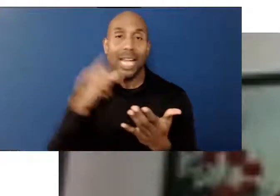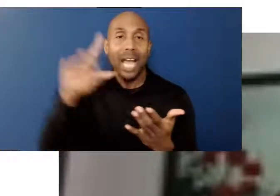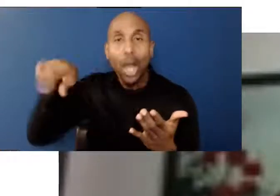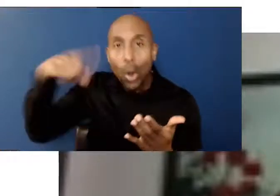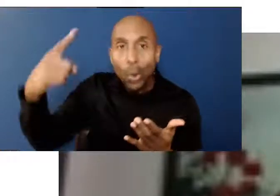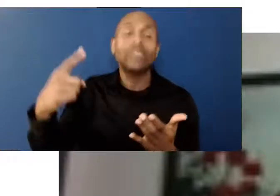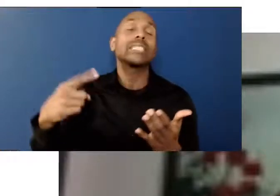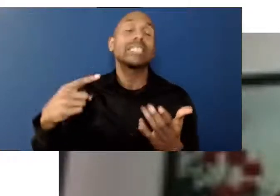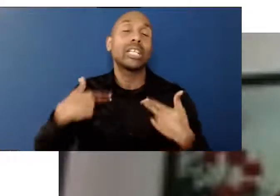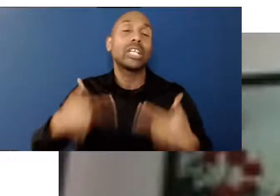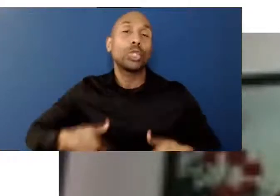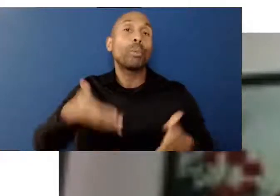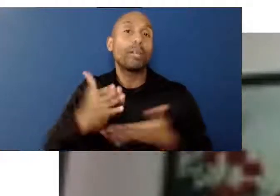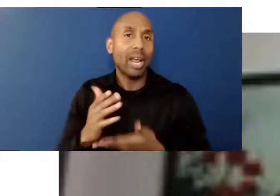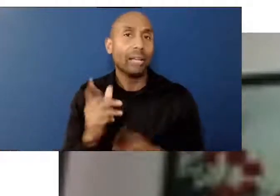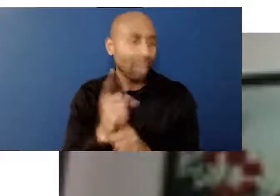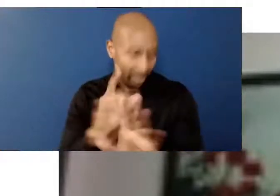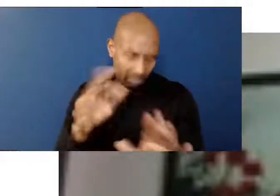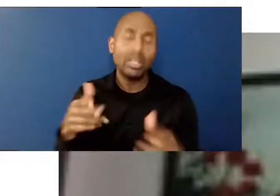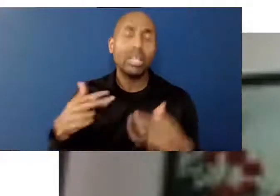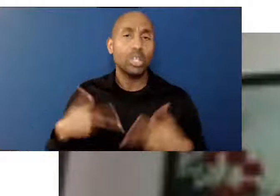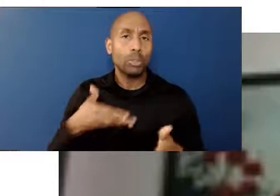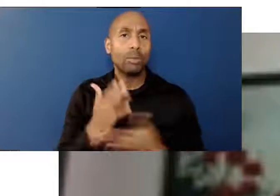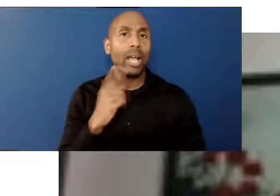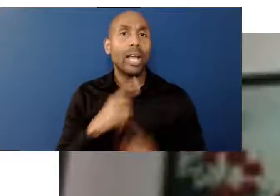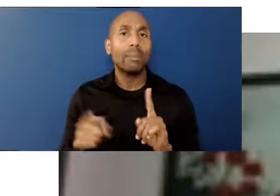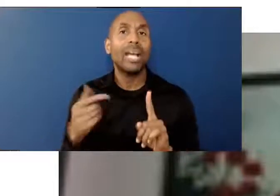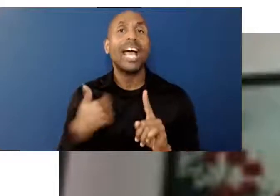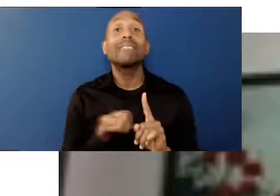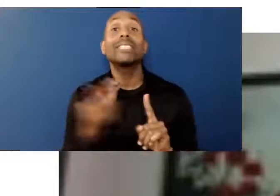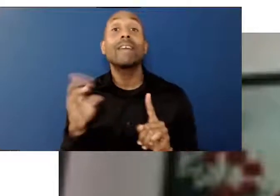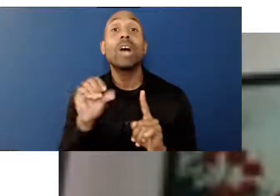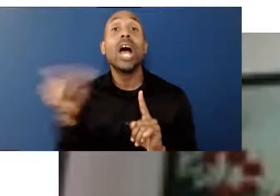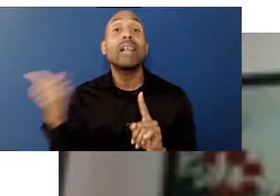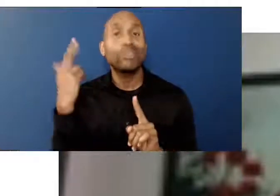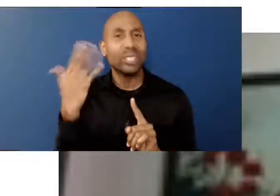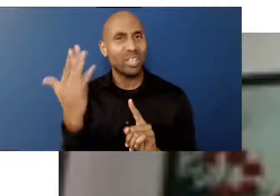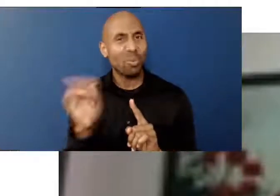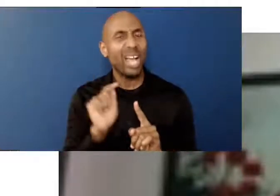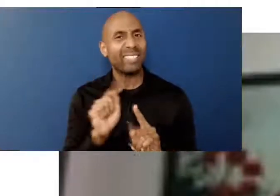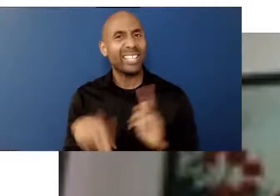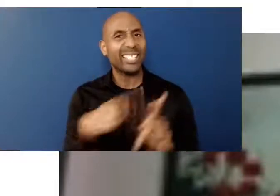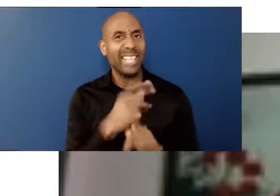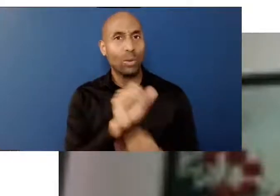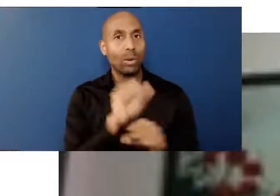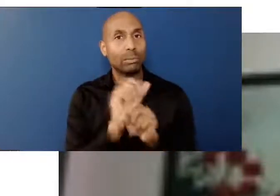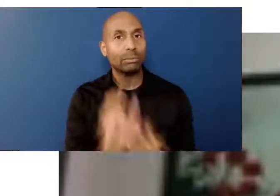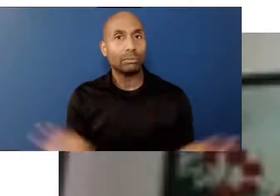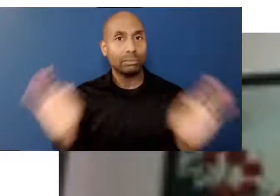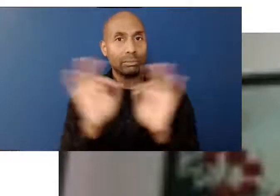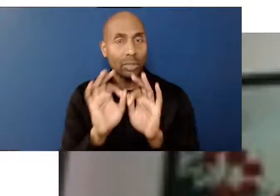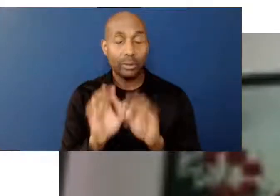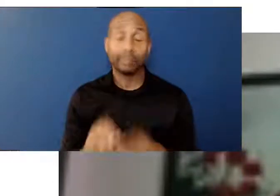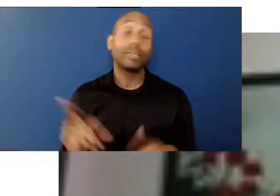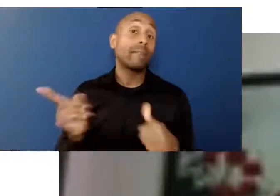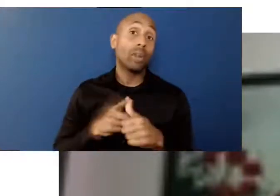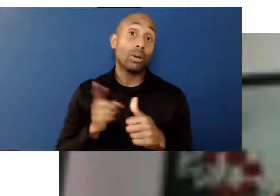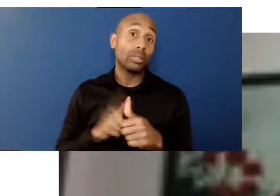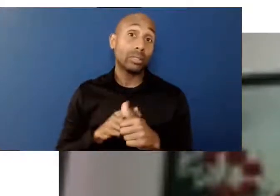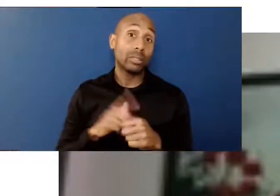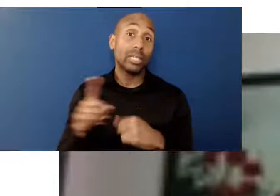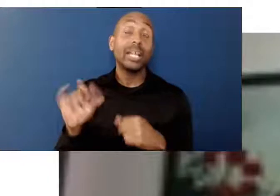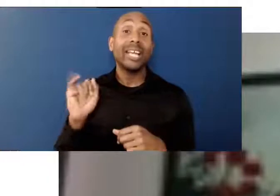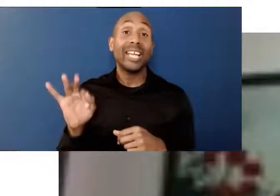because there are many reasons why this work is important, and that includes that by achieving an accessible Nova Scotia, we open